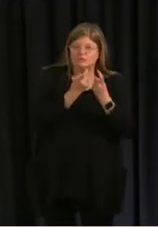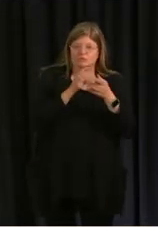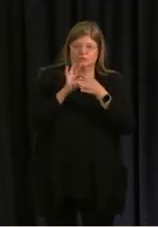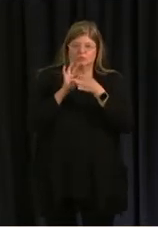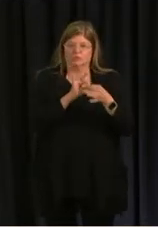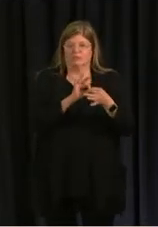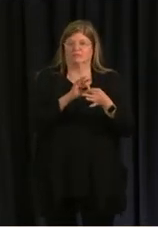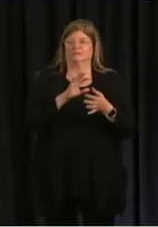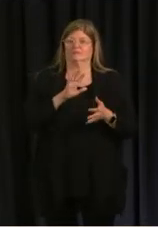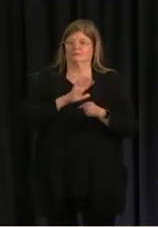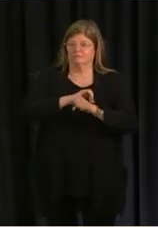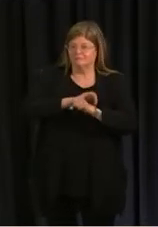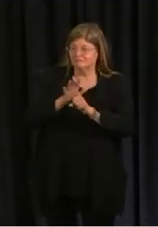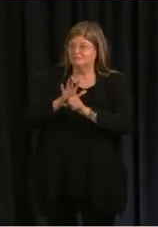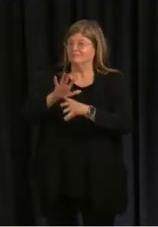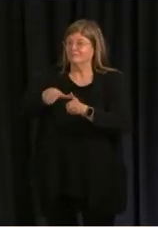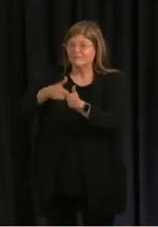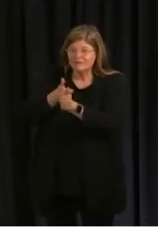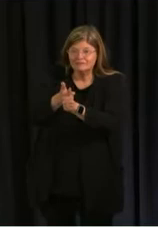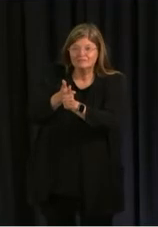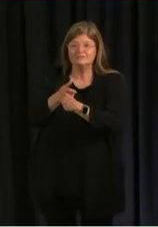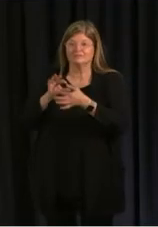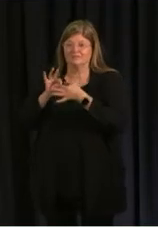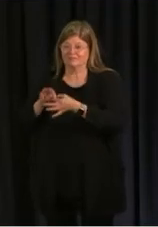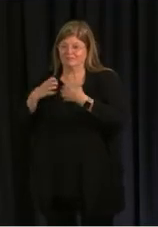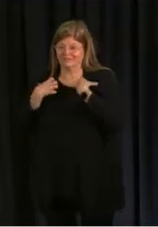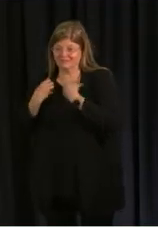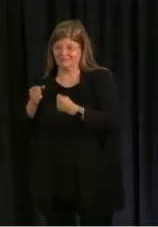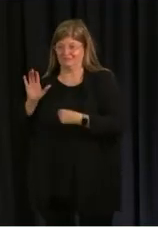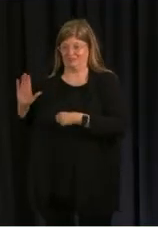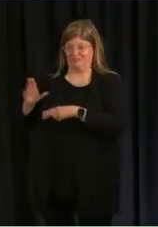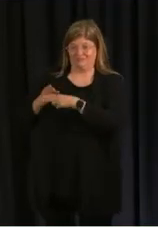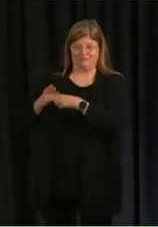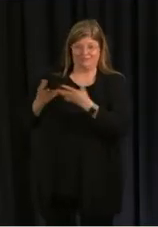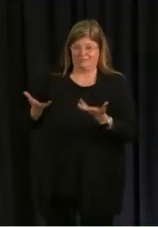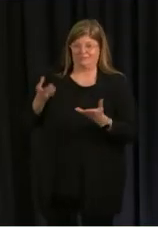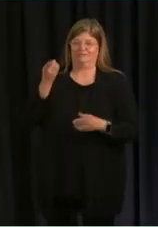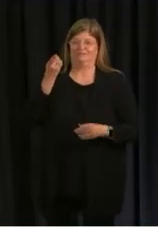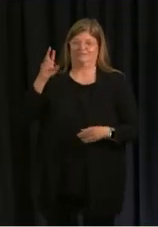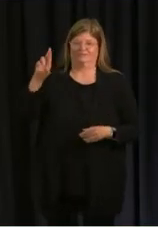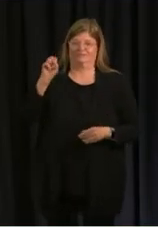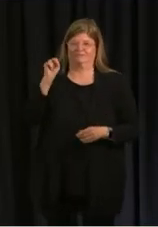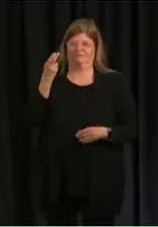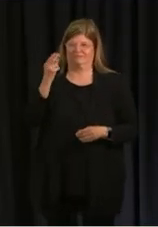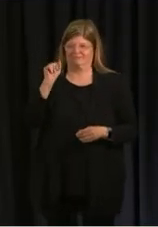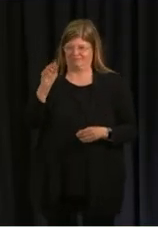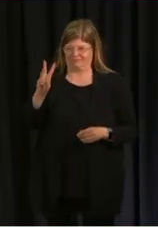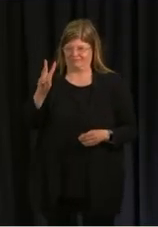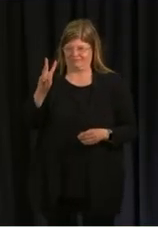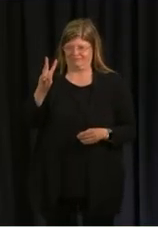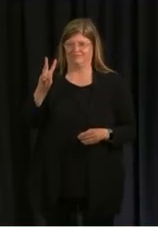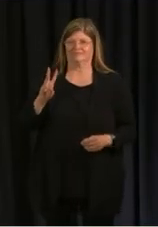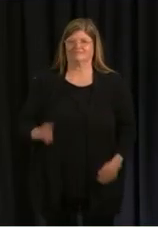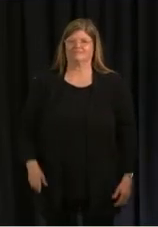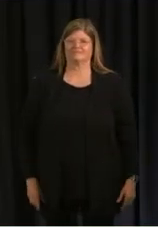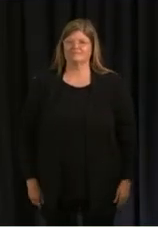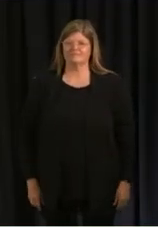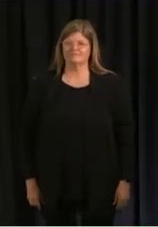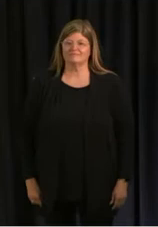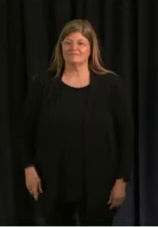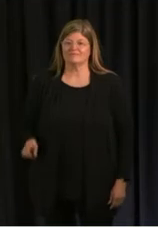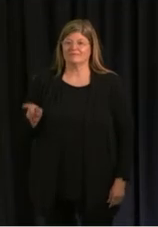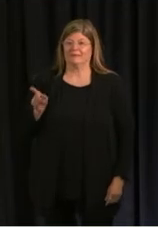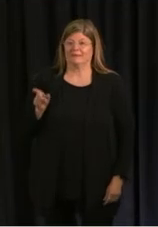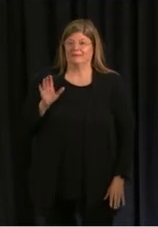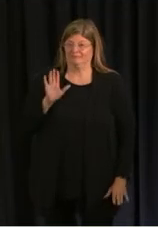you all that Dr. Shah will provide a few more updates on the vaccine process, but we do want to remind everyone you can go online